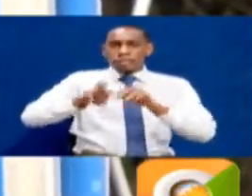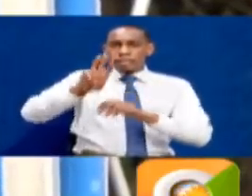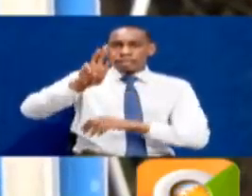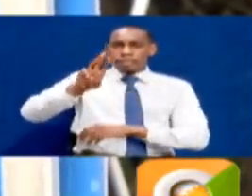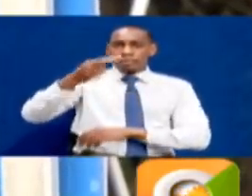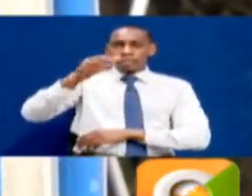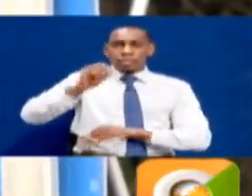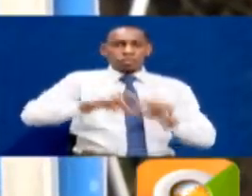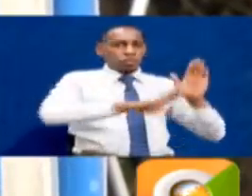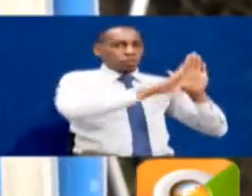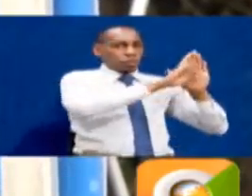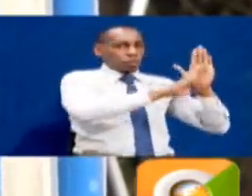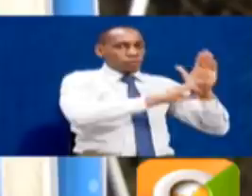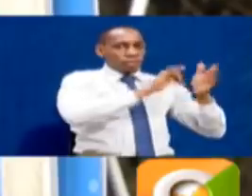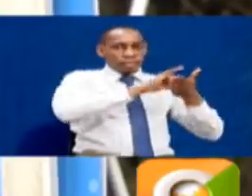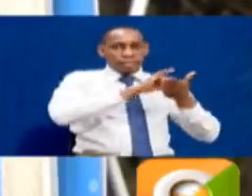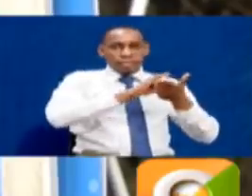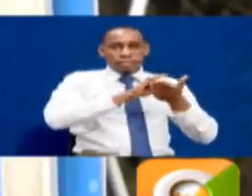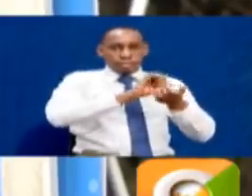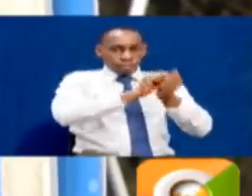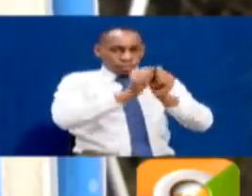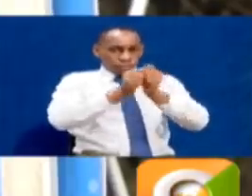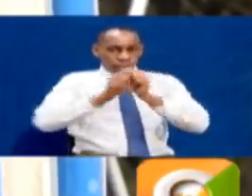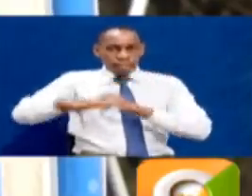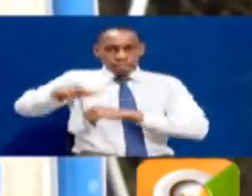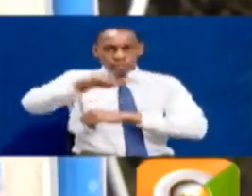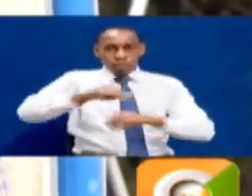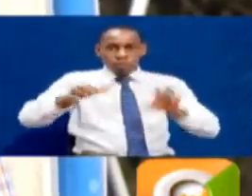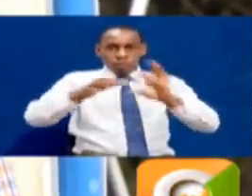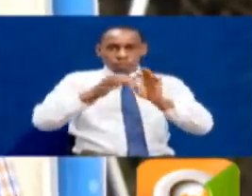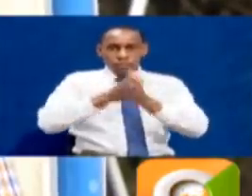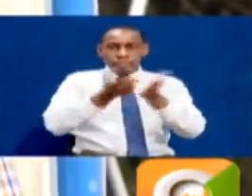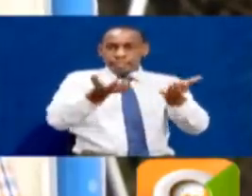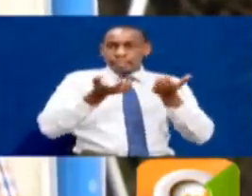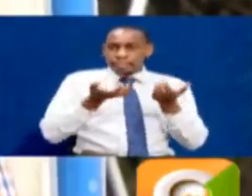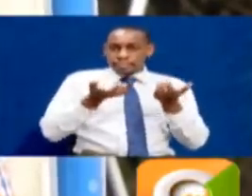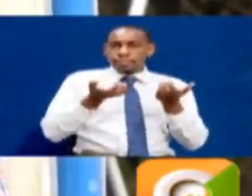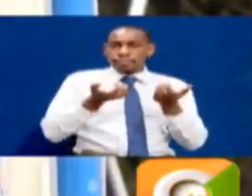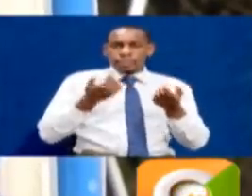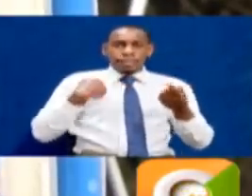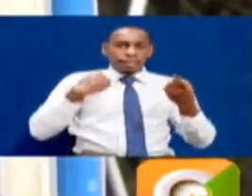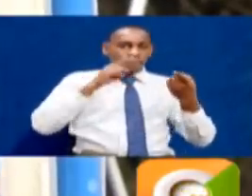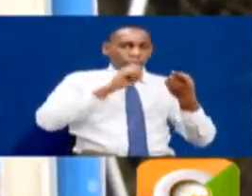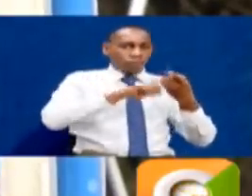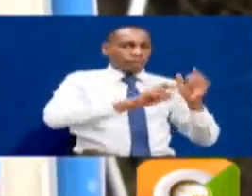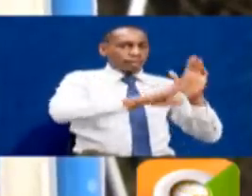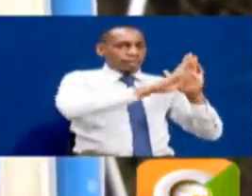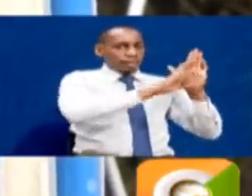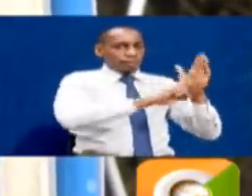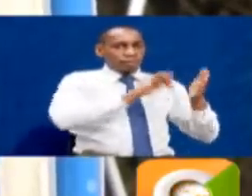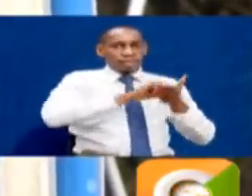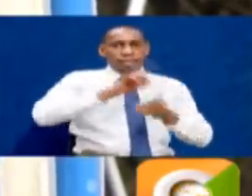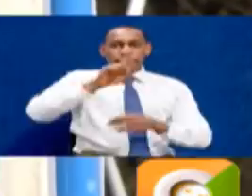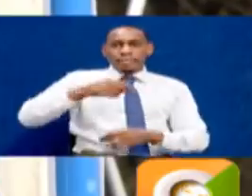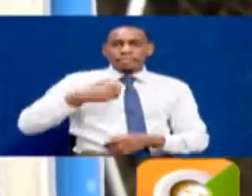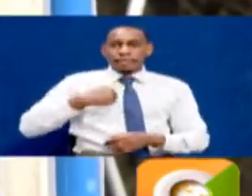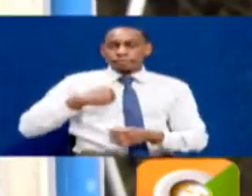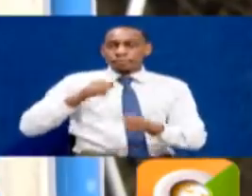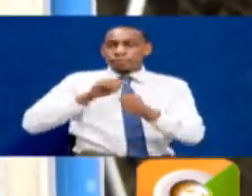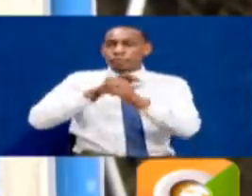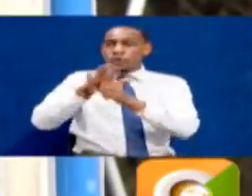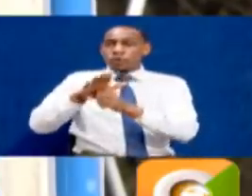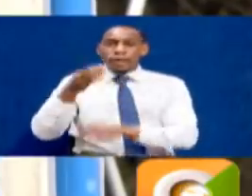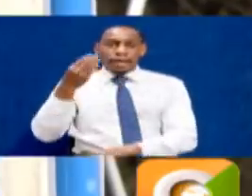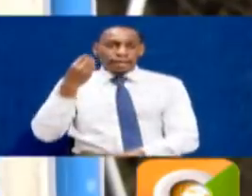guidelines, which we are going to customize locally to suit our needs, one criteria is that you must have a